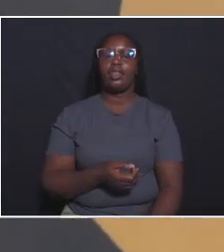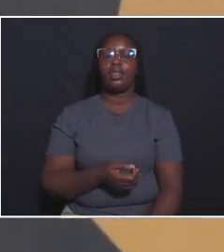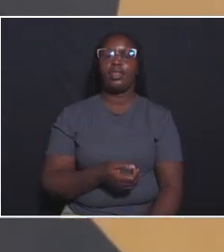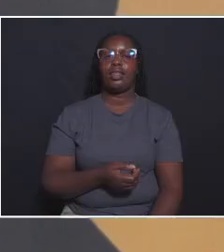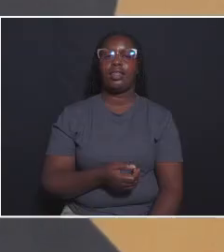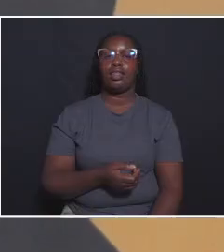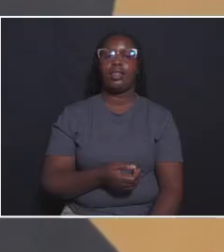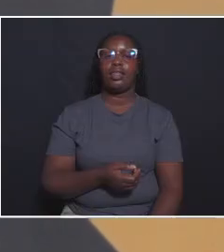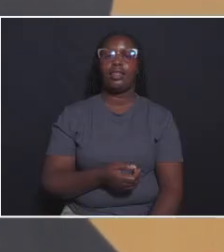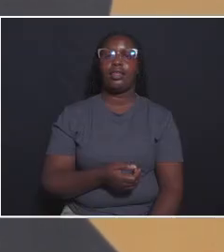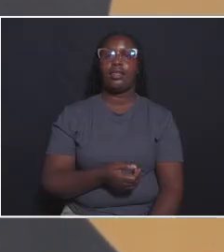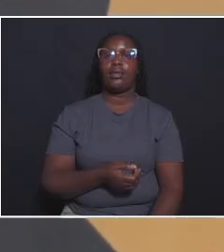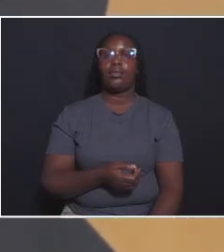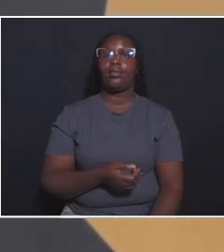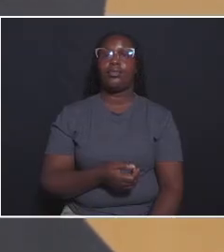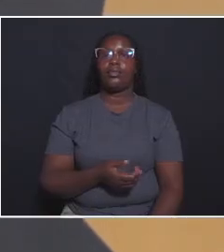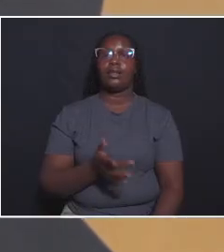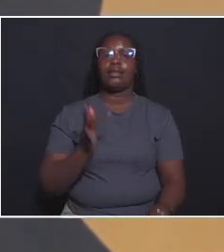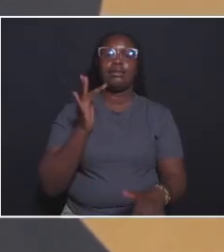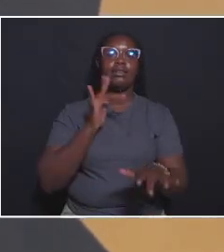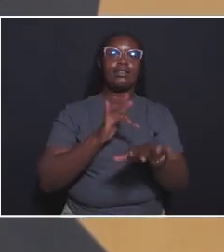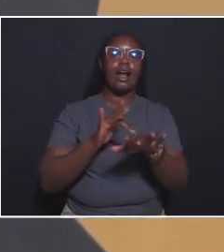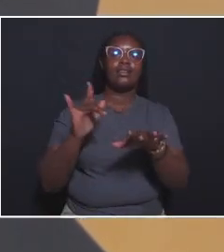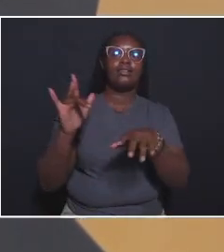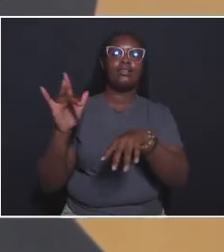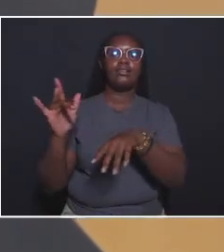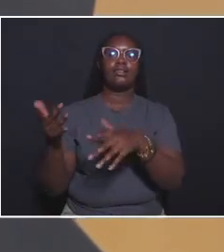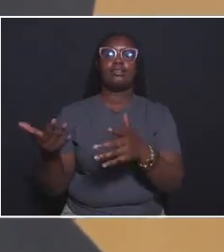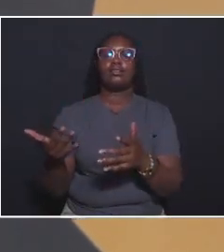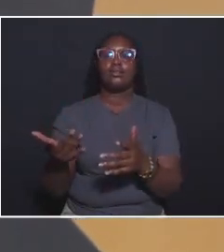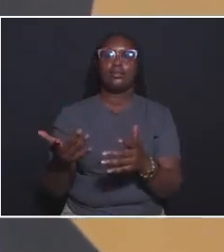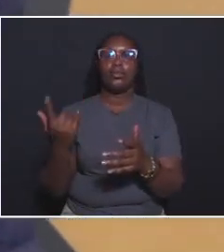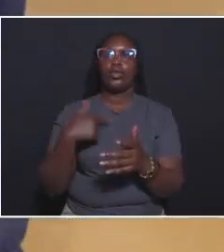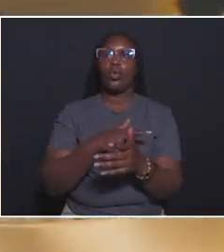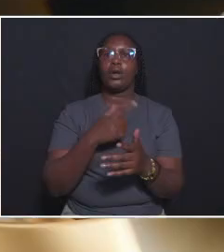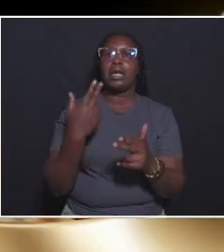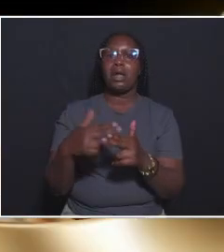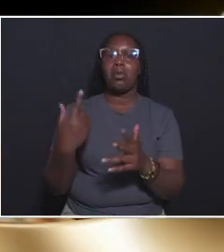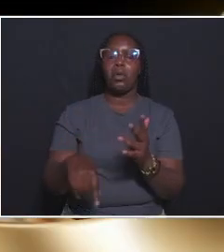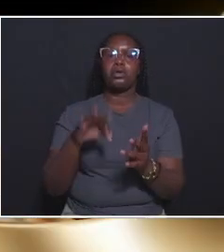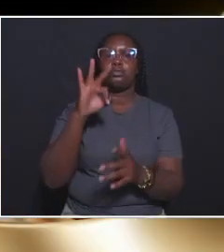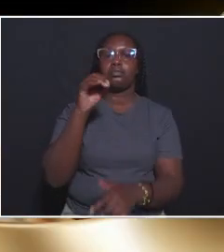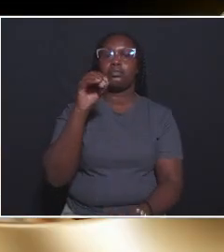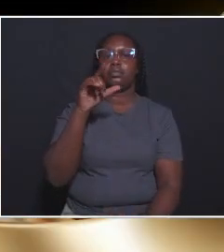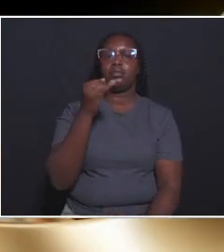my touching a glass or a cup, drinking, that we call that Foley. And then,